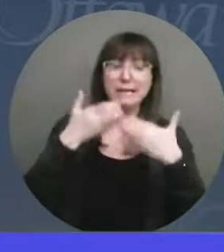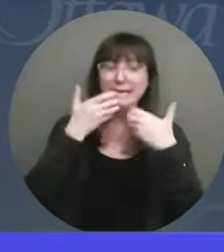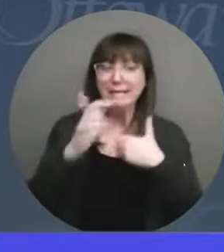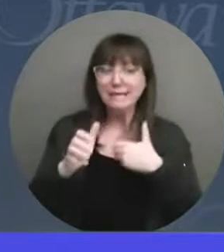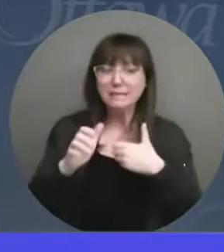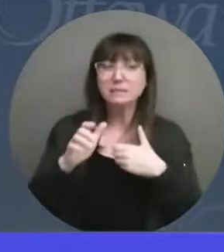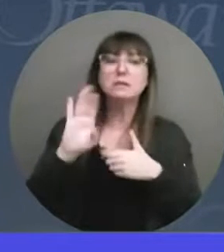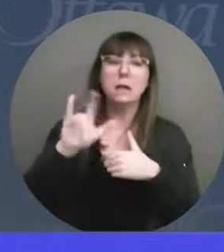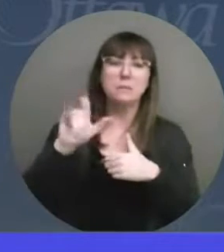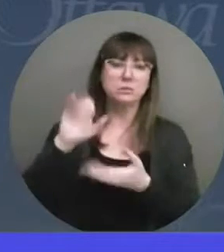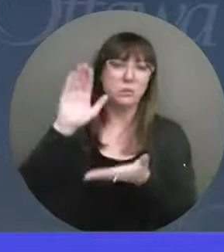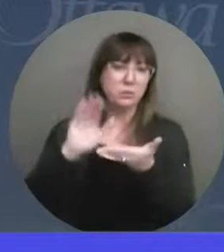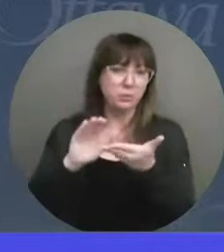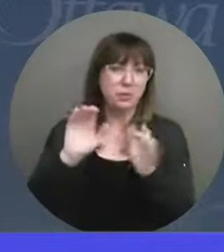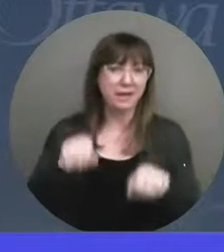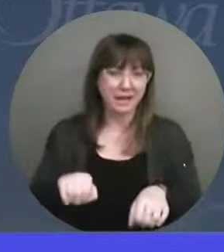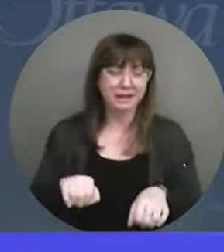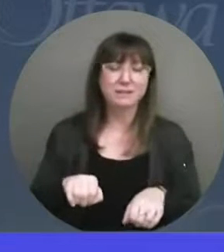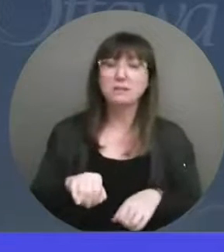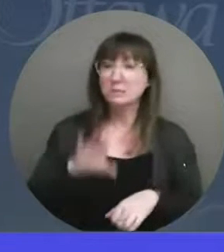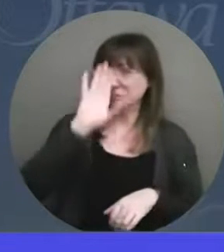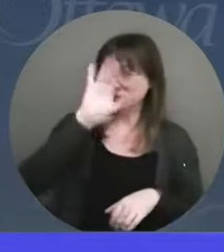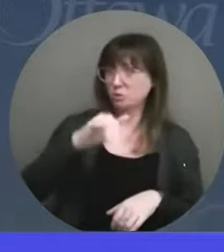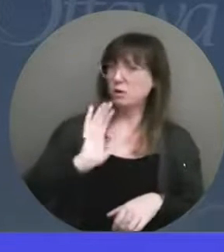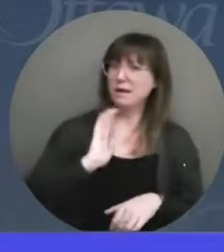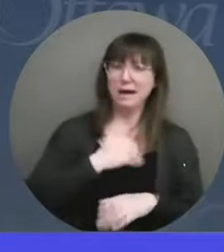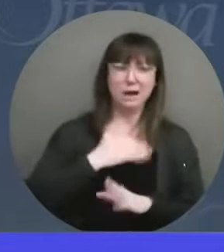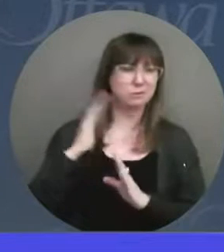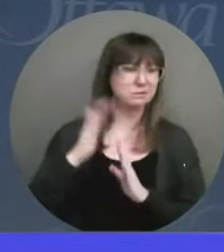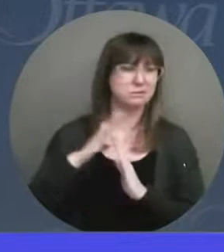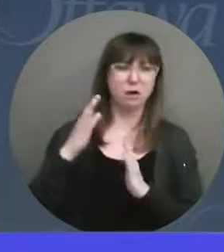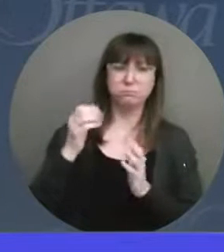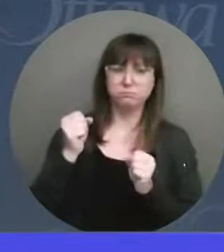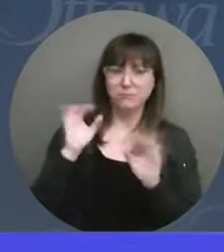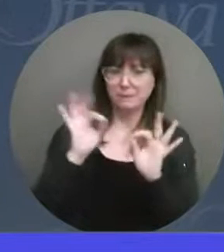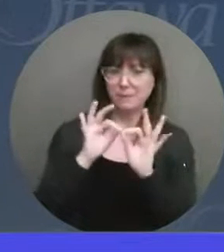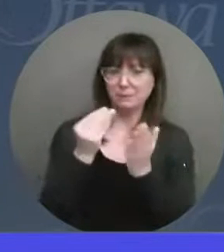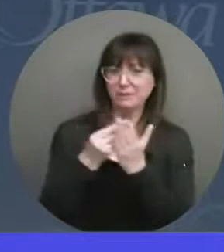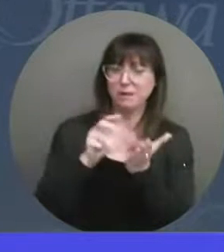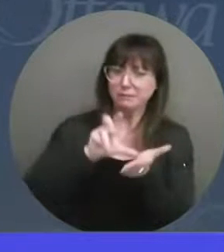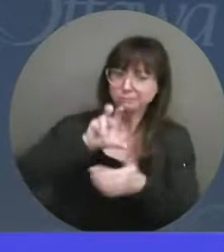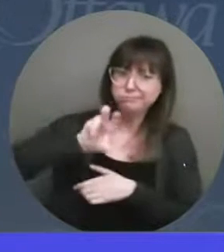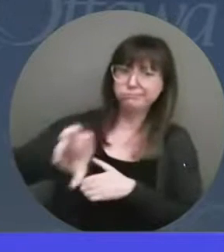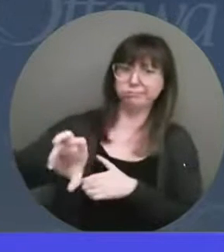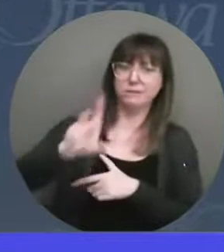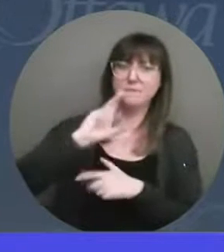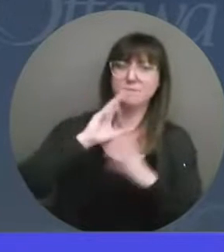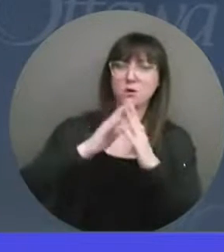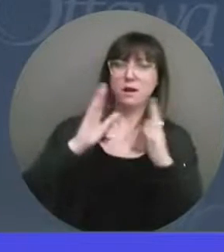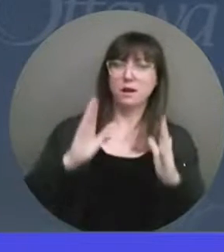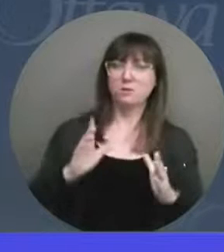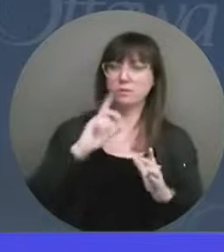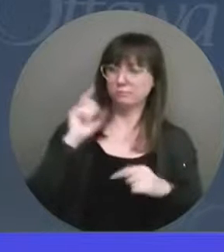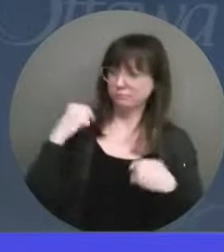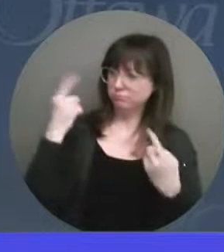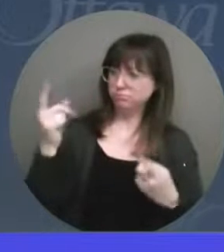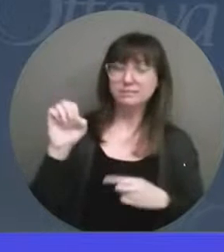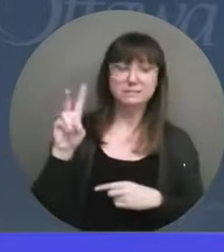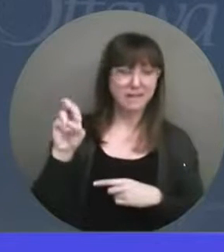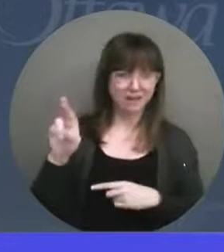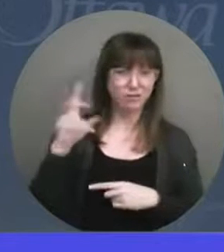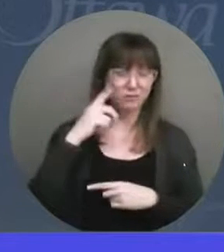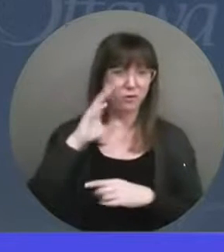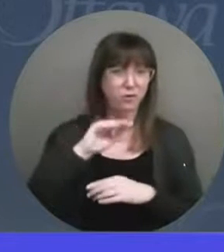this is the largest number of dollars that we've ever spent or invested in housing in the City of Ottawa's history. And that's thanks